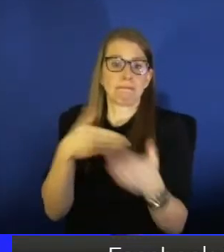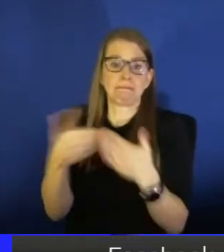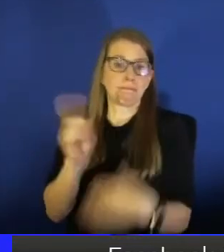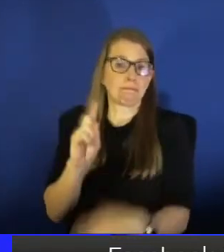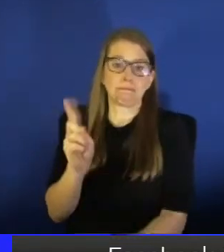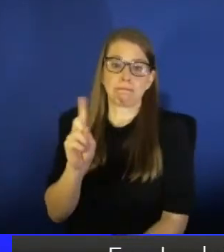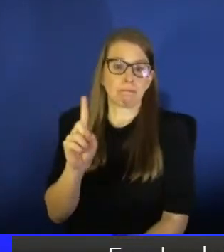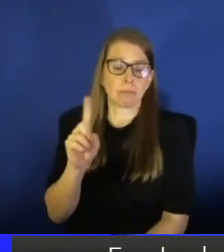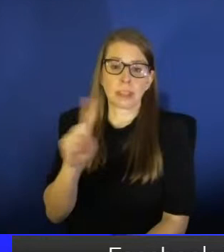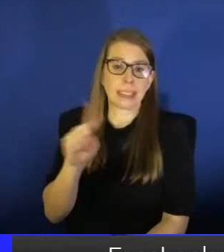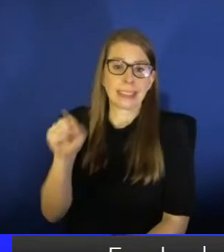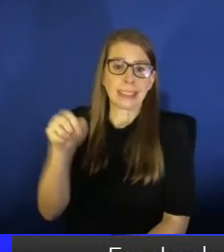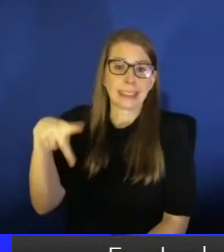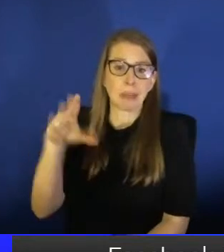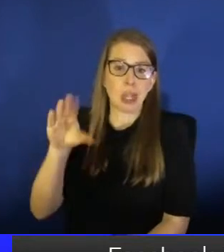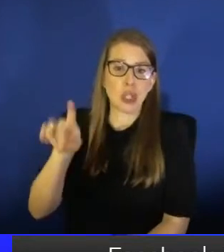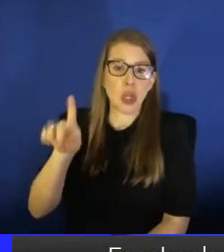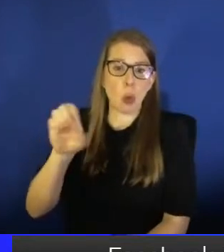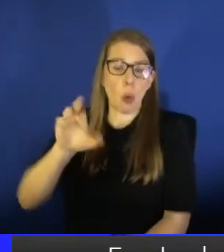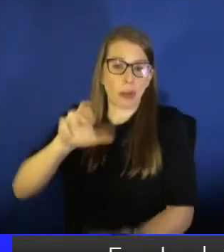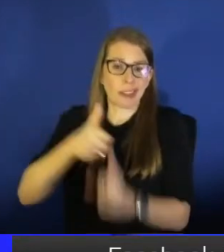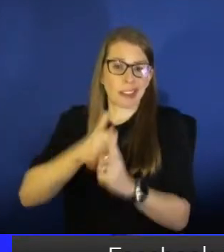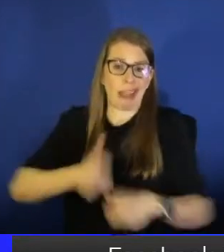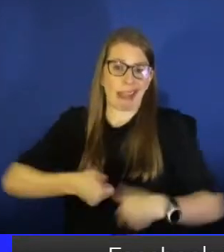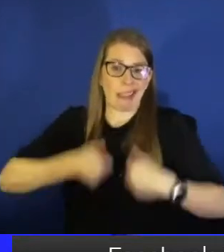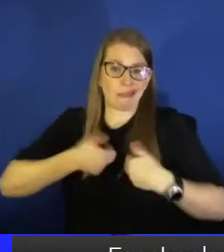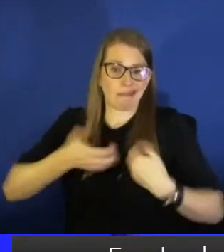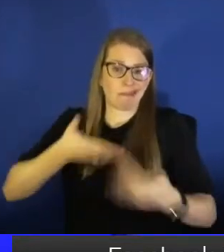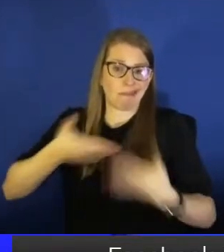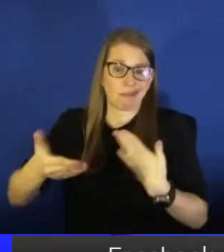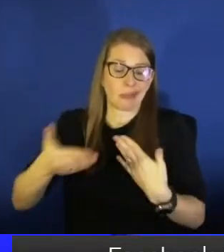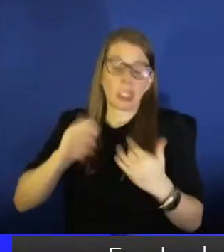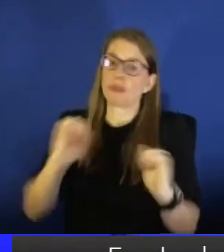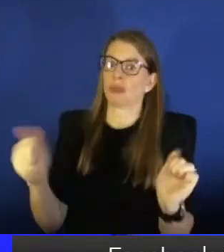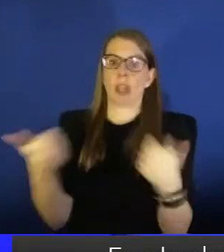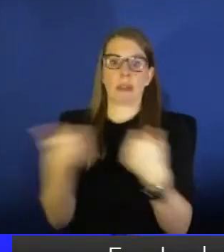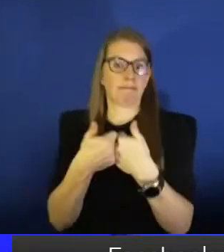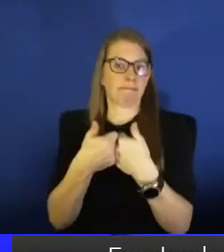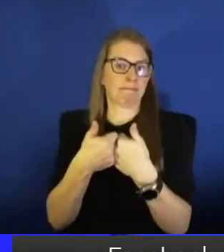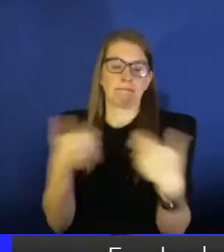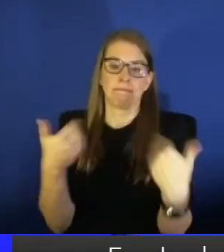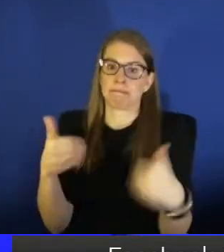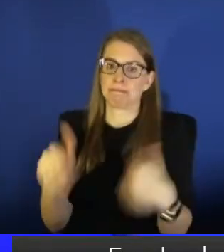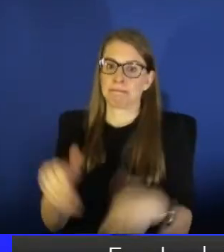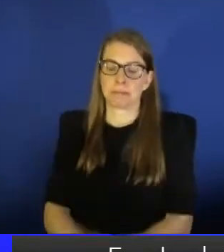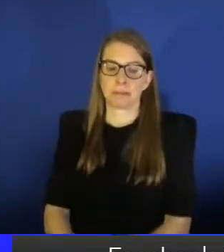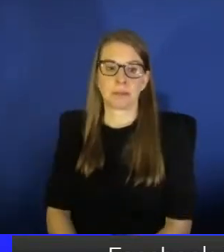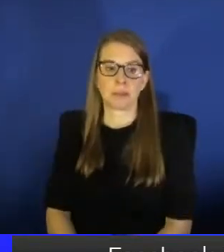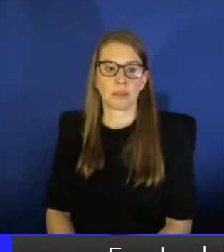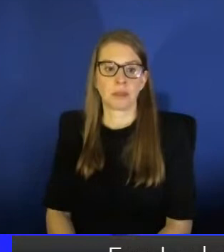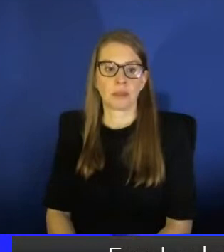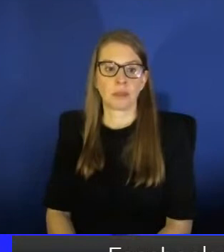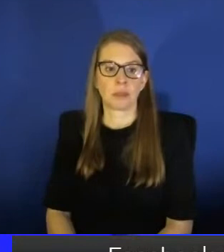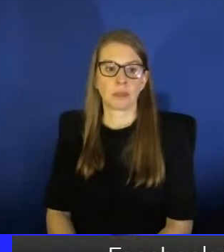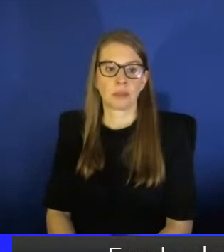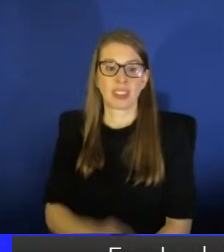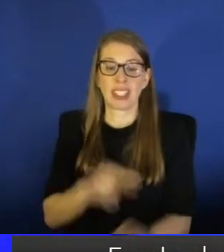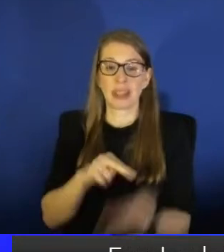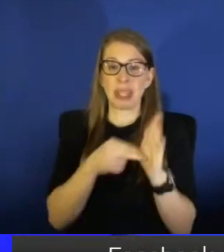may place you, but it's a challenge, and it's often limited numbers of professionally